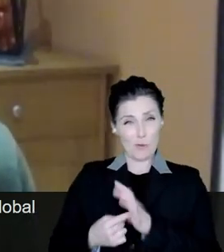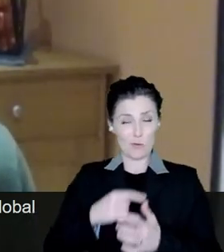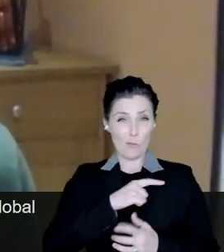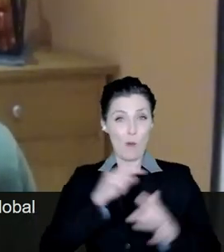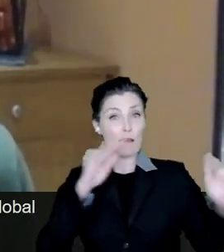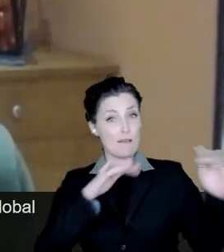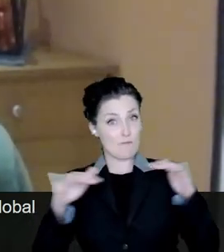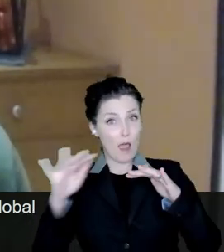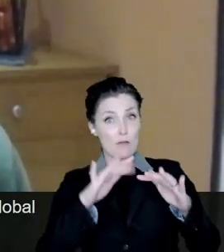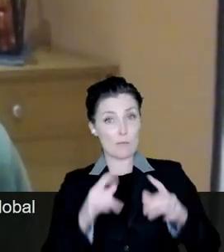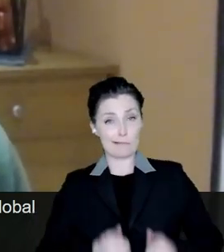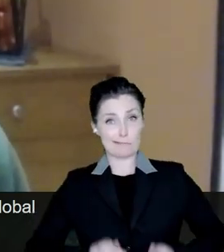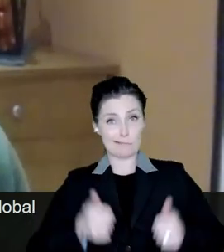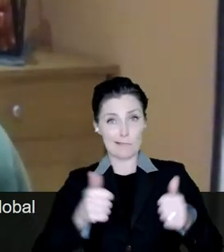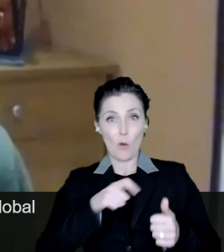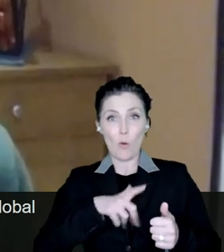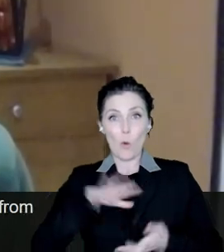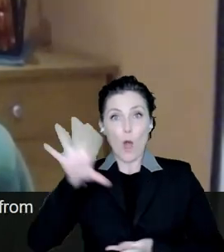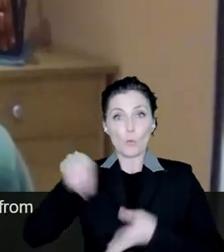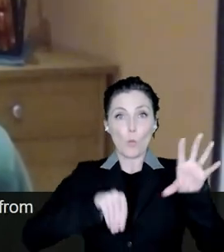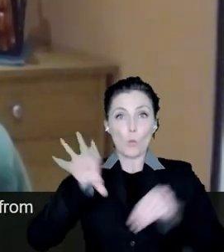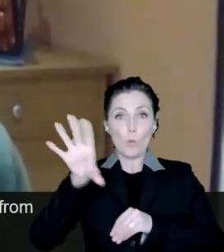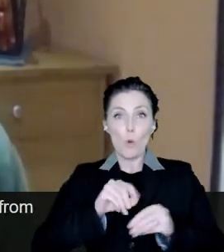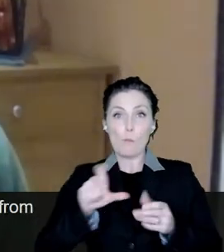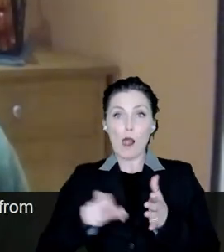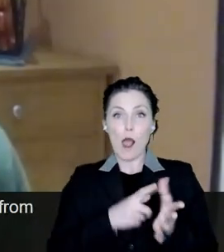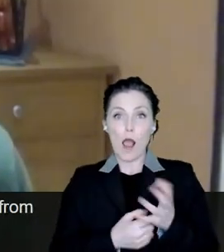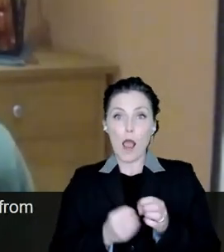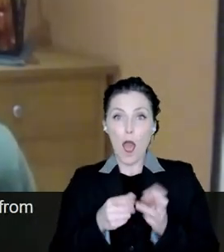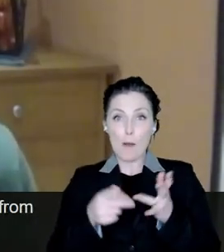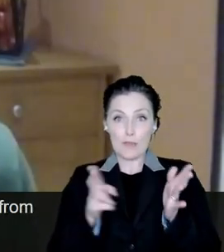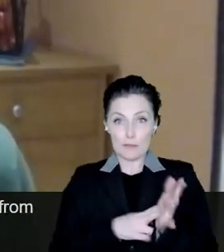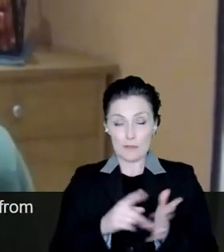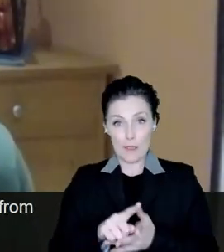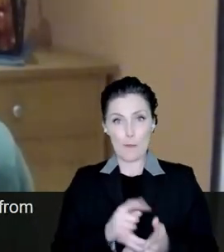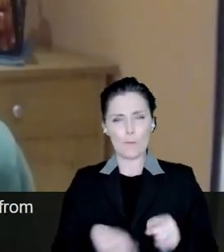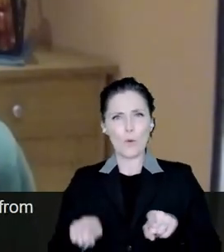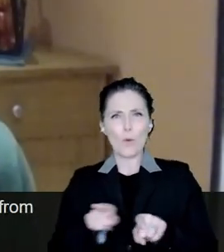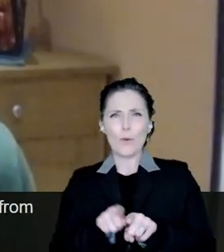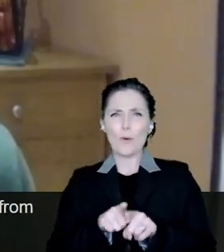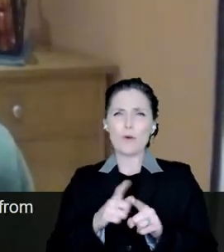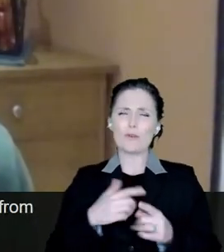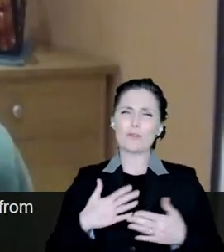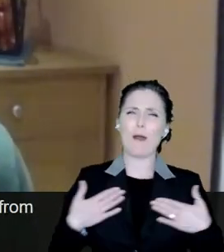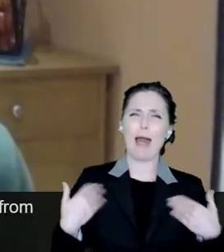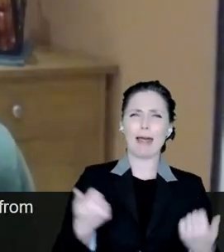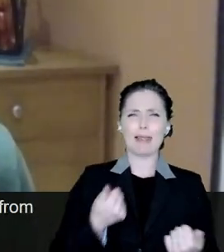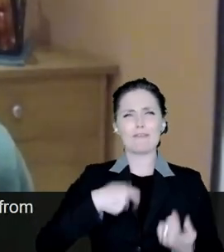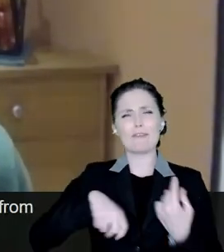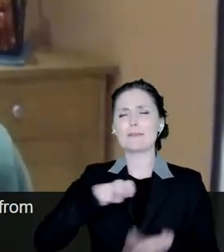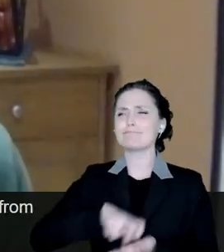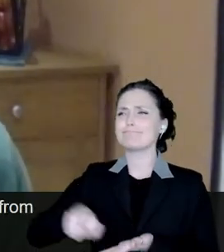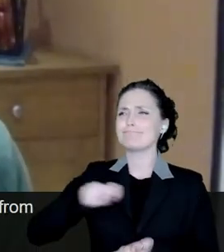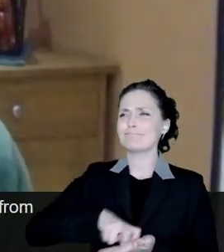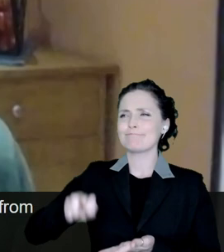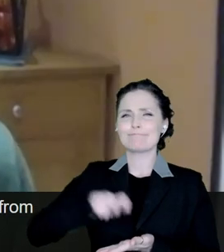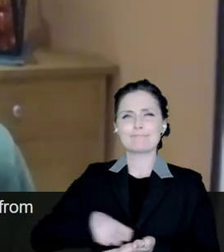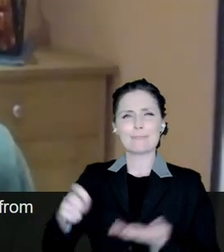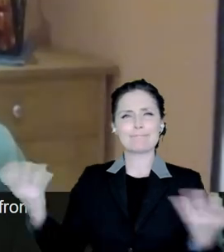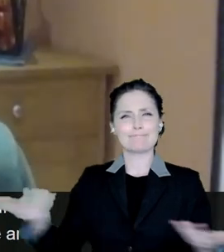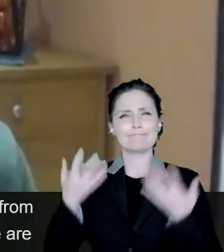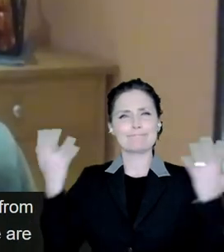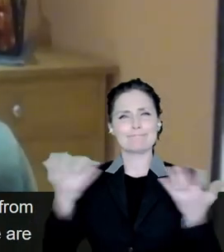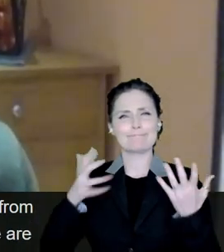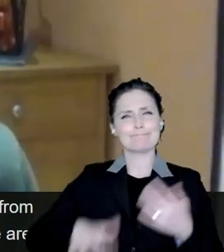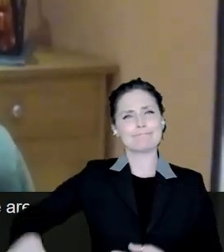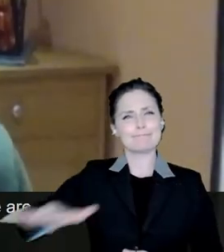as carbon stores, the health benefits of immersing ourselves in green space are now widely accepted. Please can the Mayor